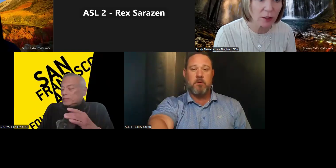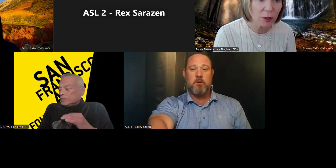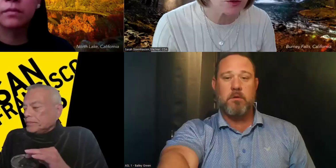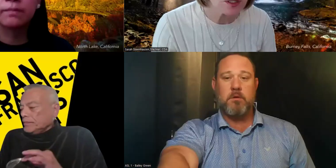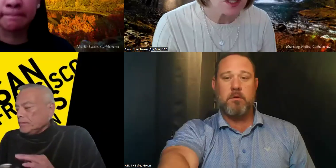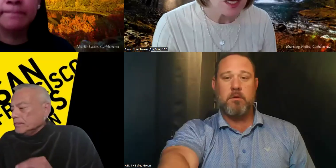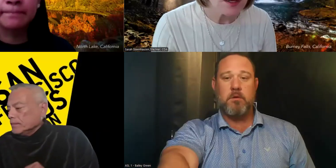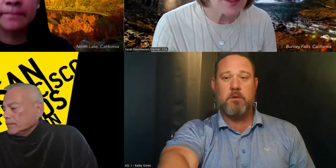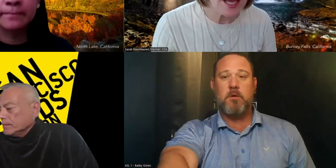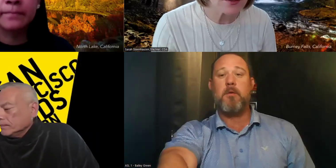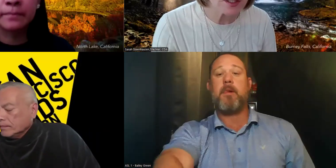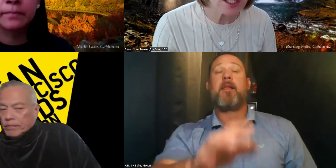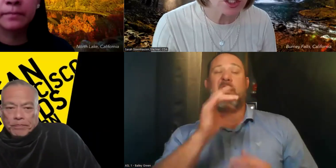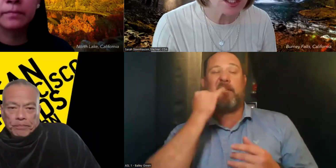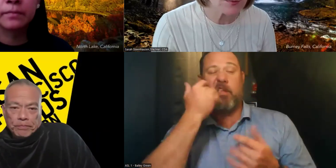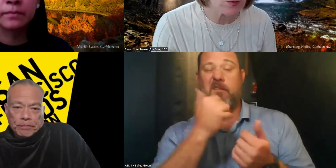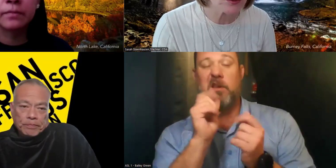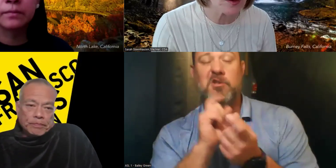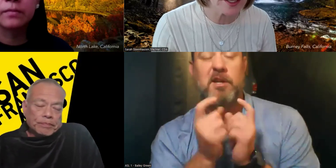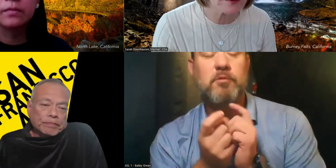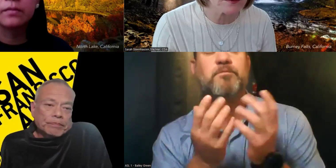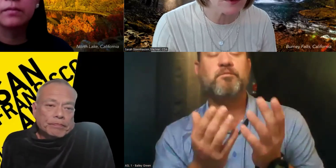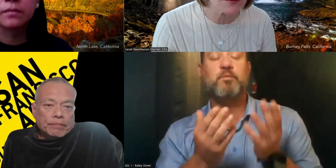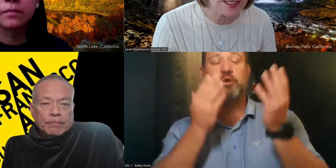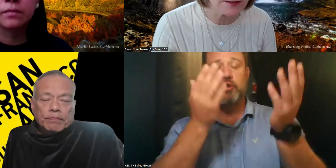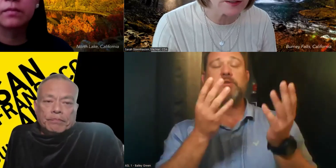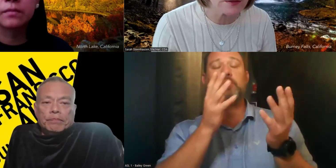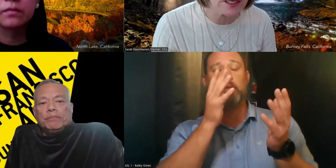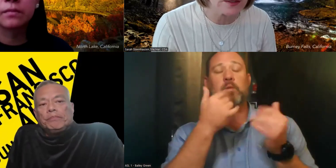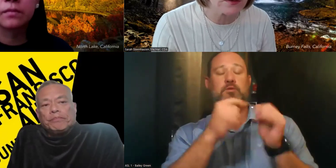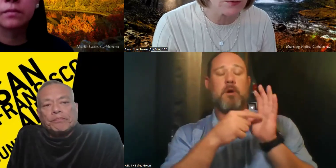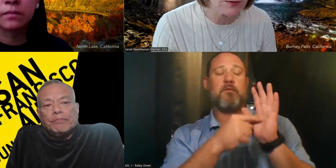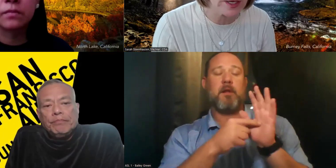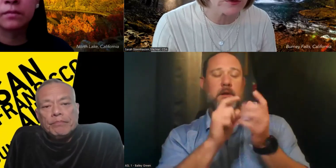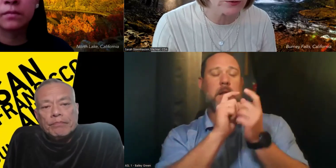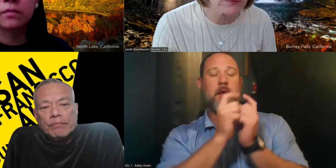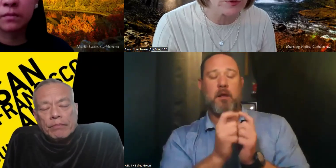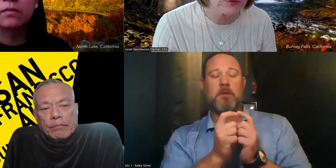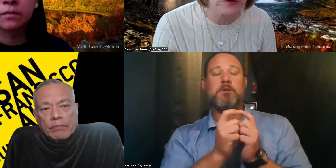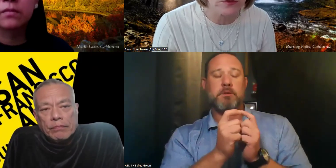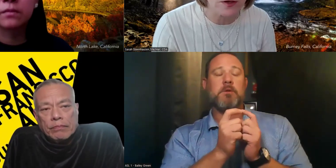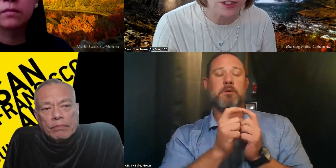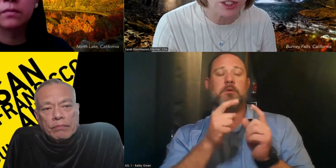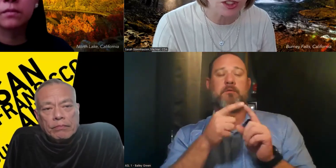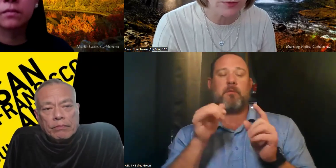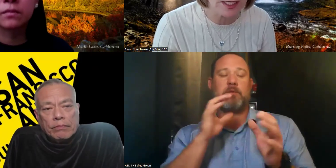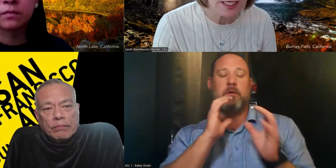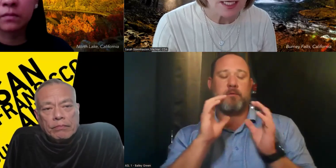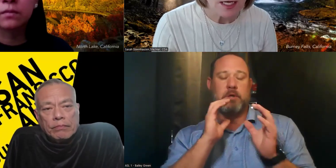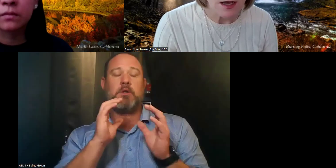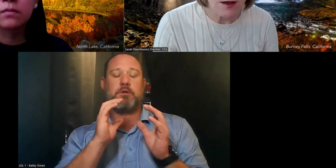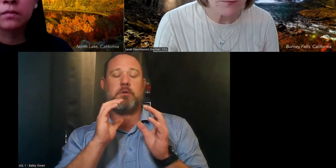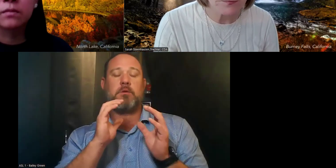back to you if they have suggestions, but we'll try and reflect it in the edits that we make to it from just this conversation.